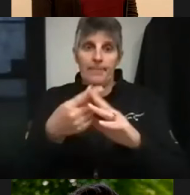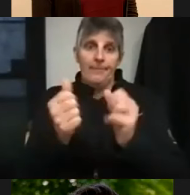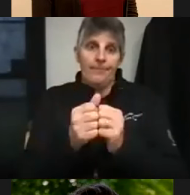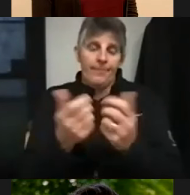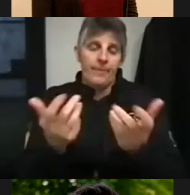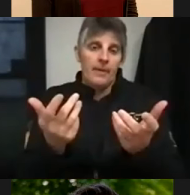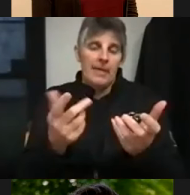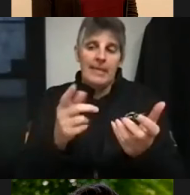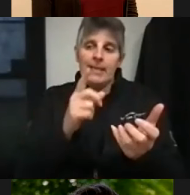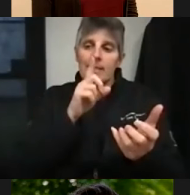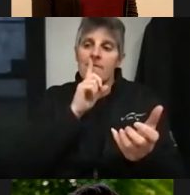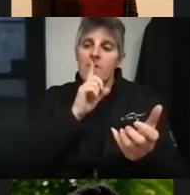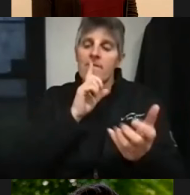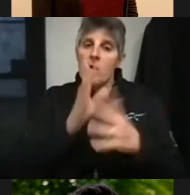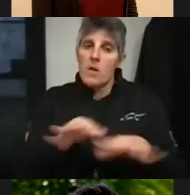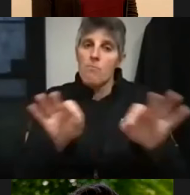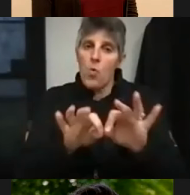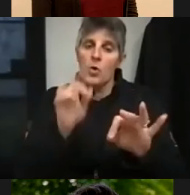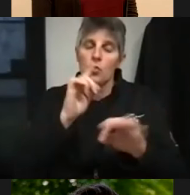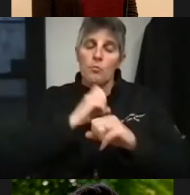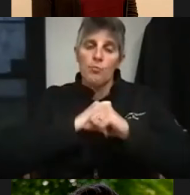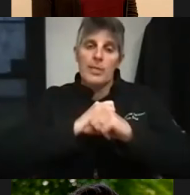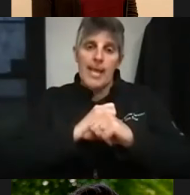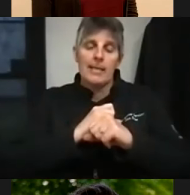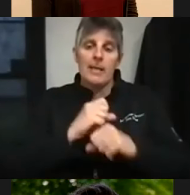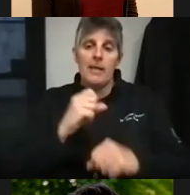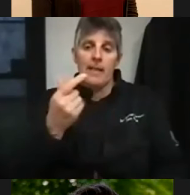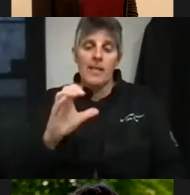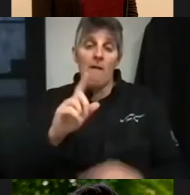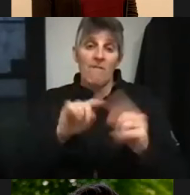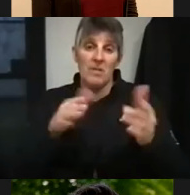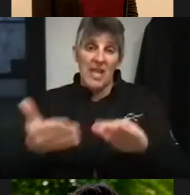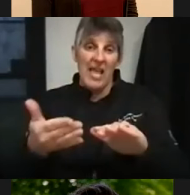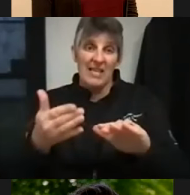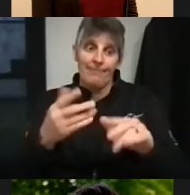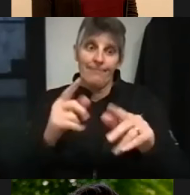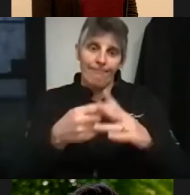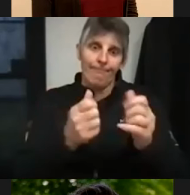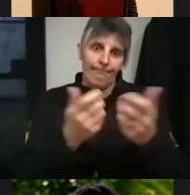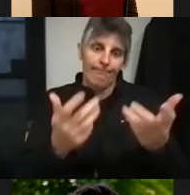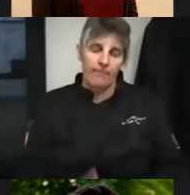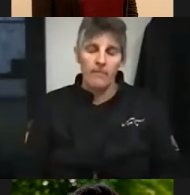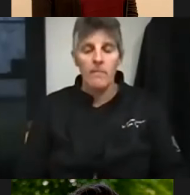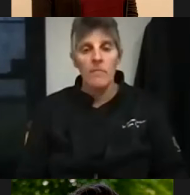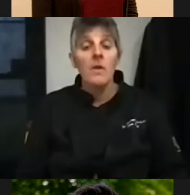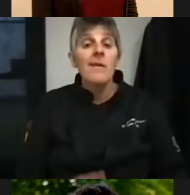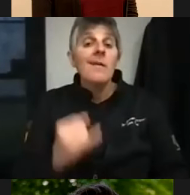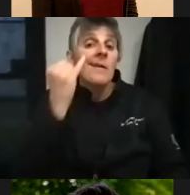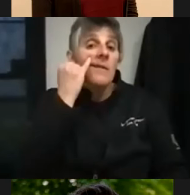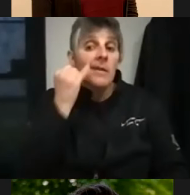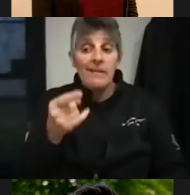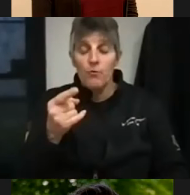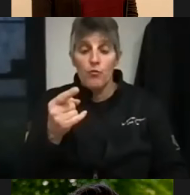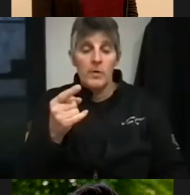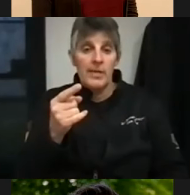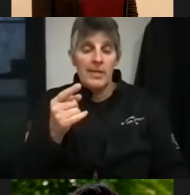it's very, very important to protect the ganglion cell from dying in the first place. If we protect